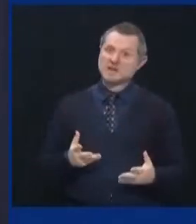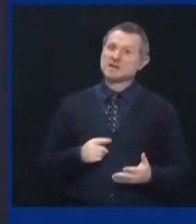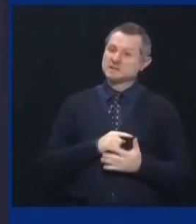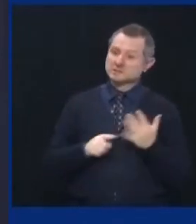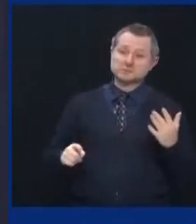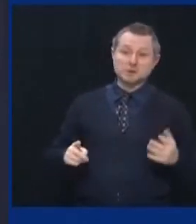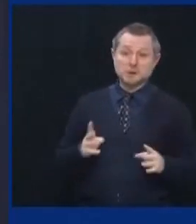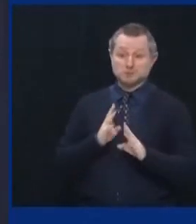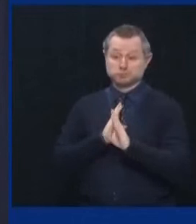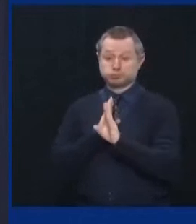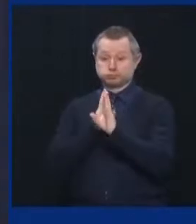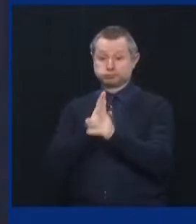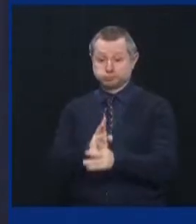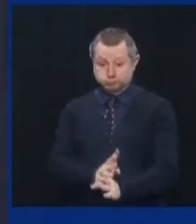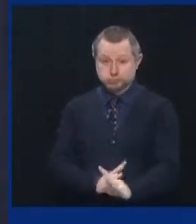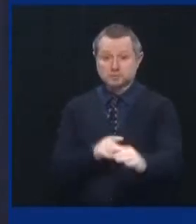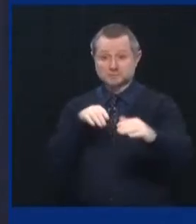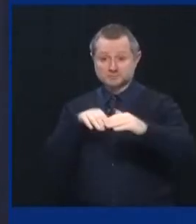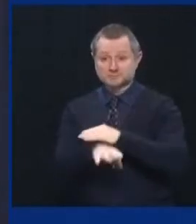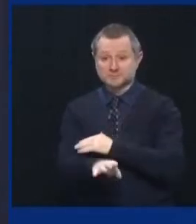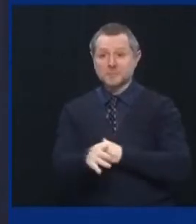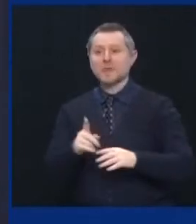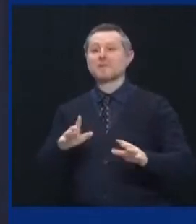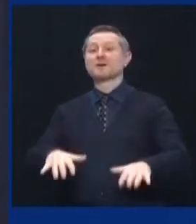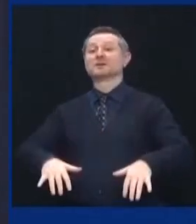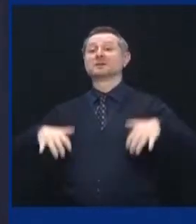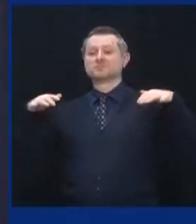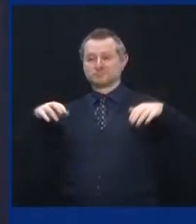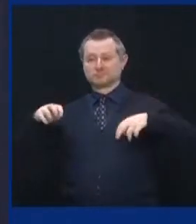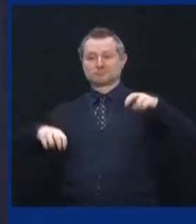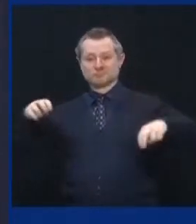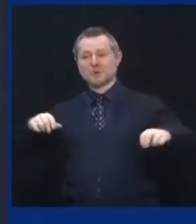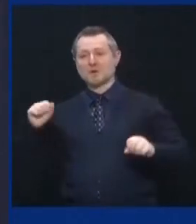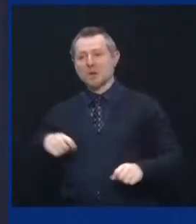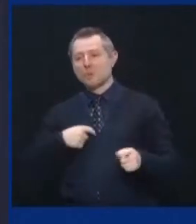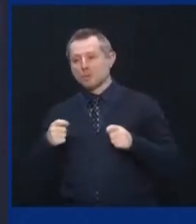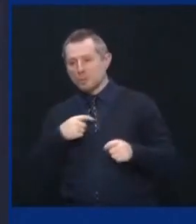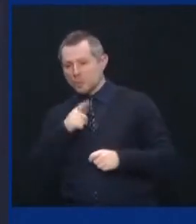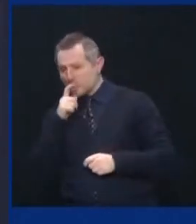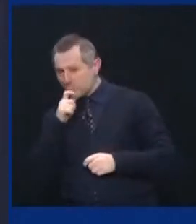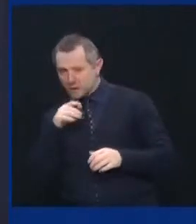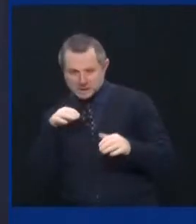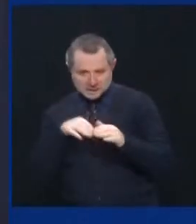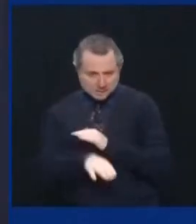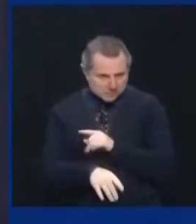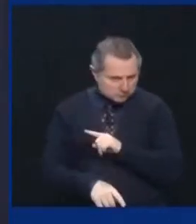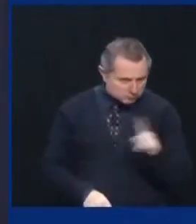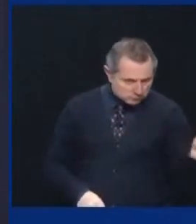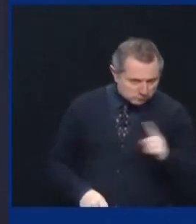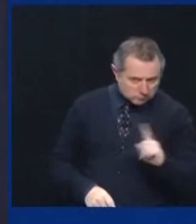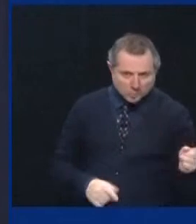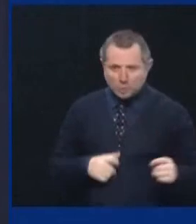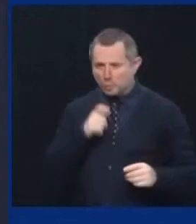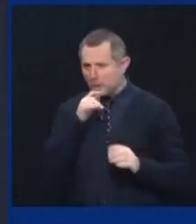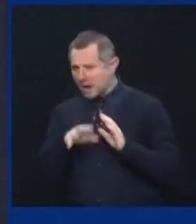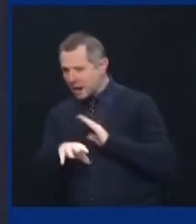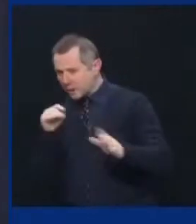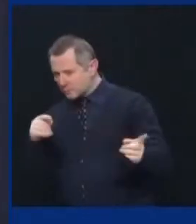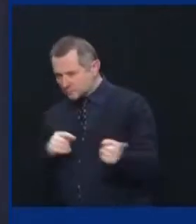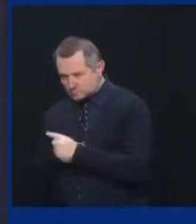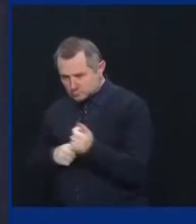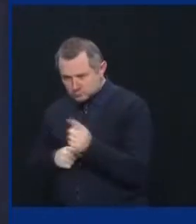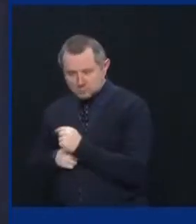a stadium? Advantage of the stadium is it's a controlled venue. You can make sure who goes in and goes out. It